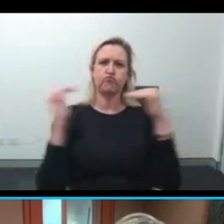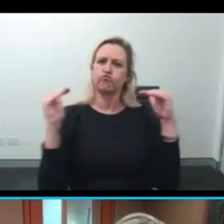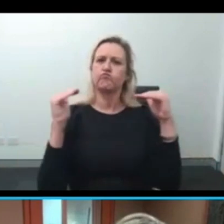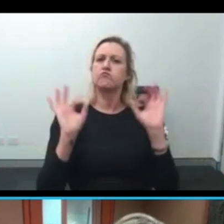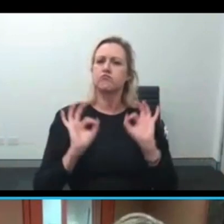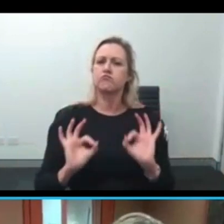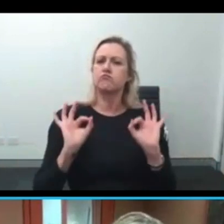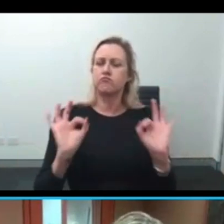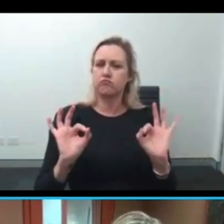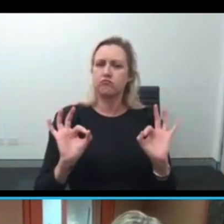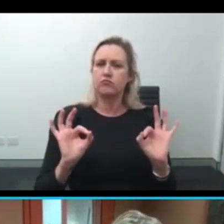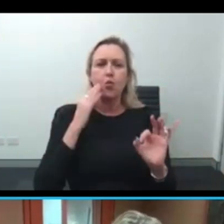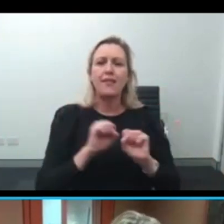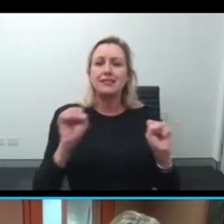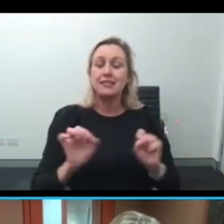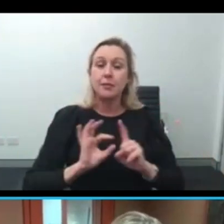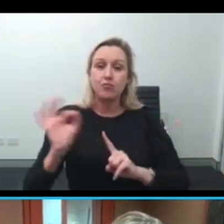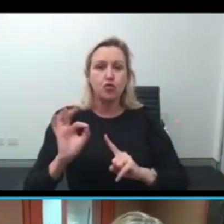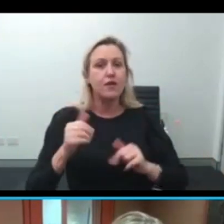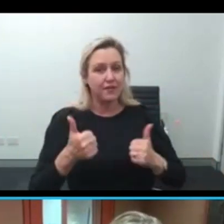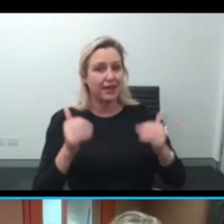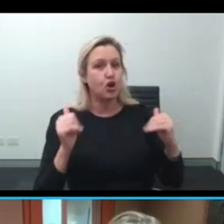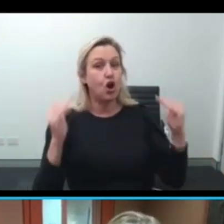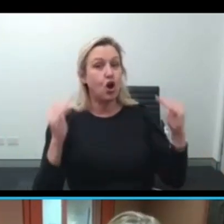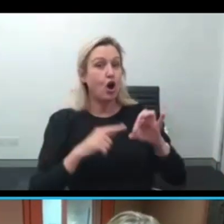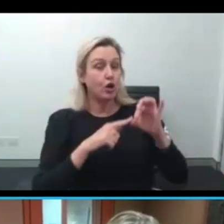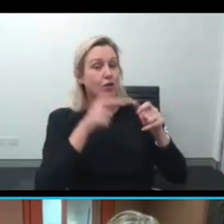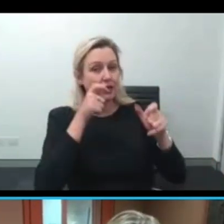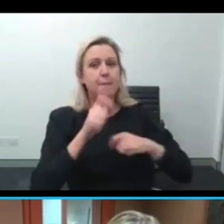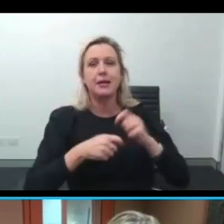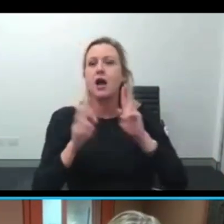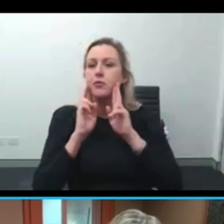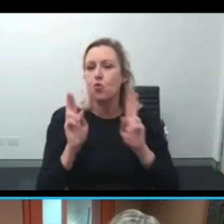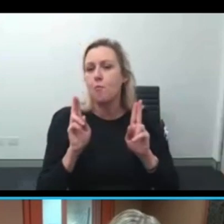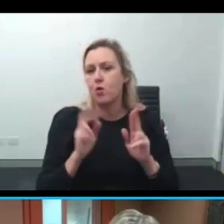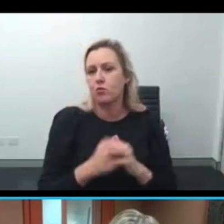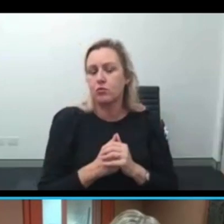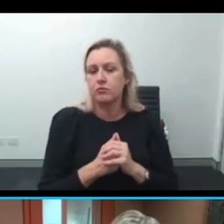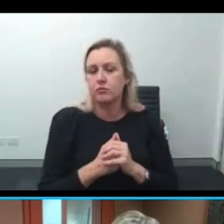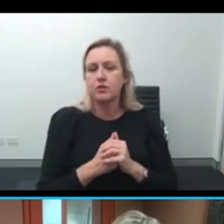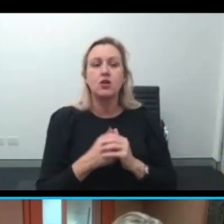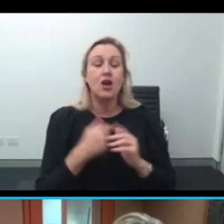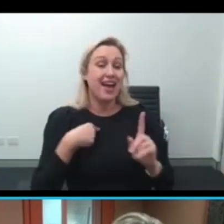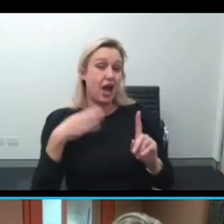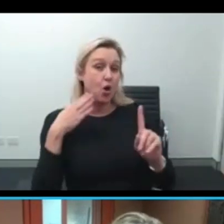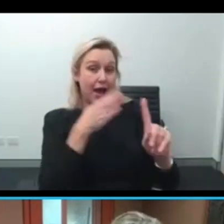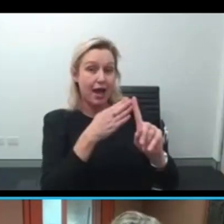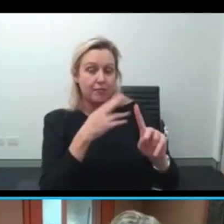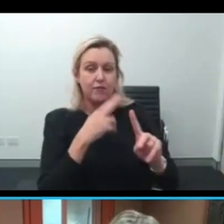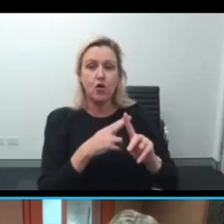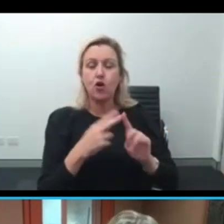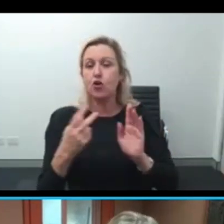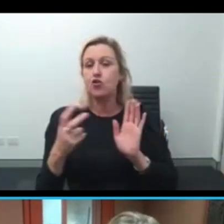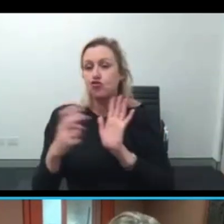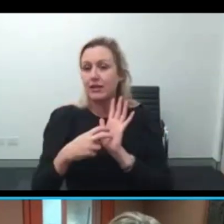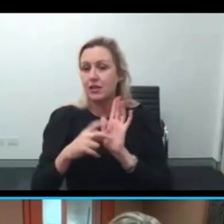system matures, high quality care becomes the norm. So the aim is to encourage registered providers to do